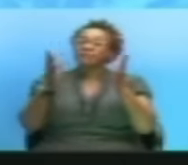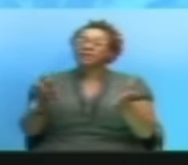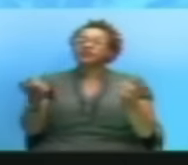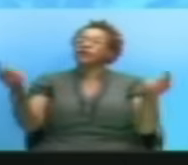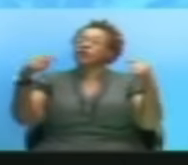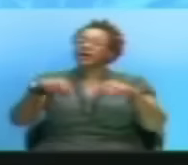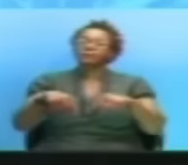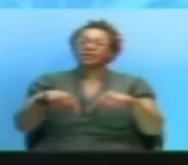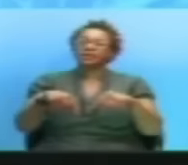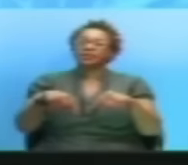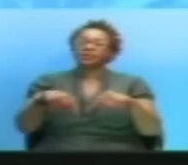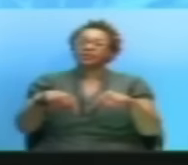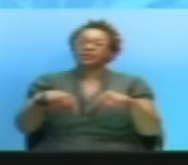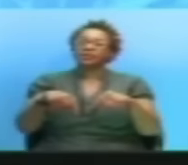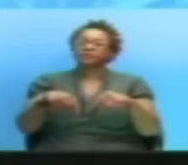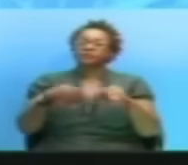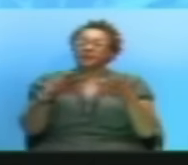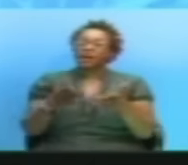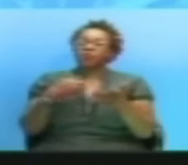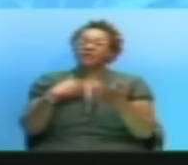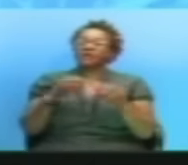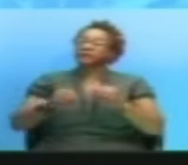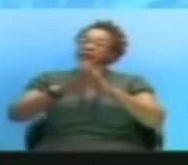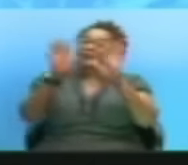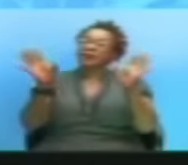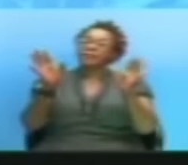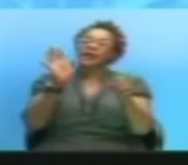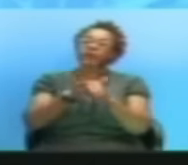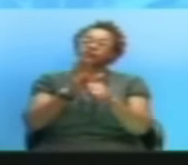and bringing to light this issue that a lot of people, I'm sure, can resonate with.